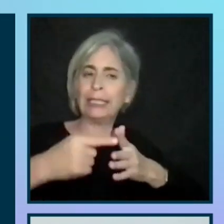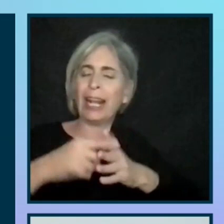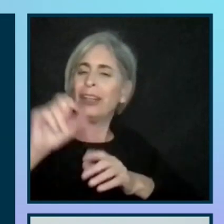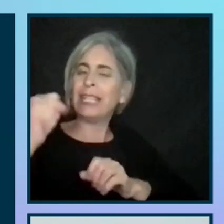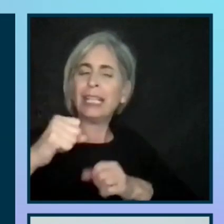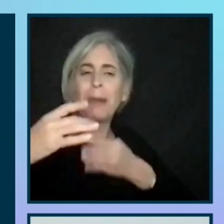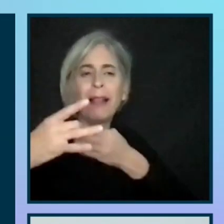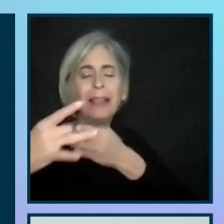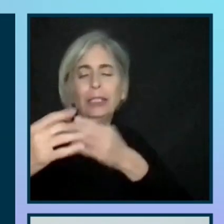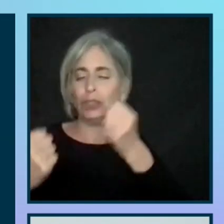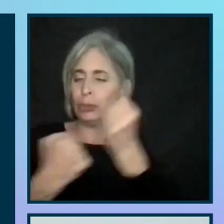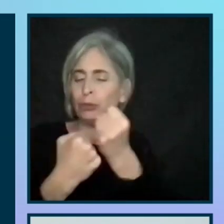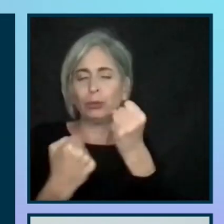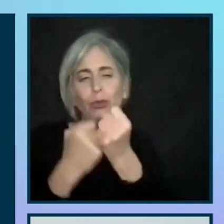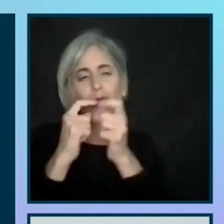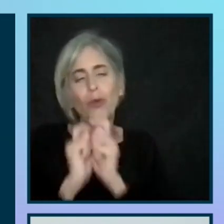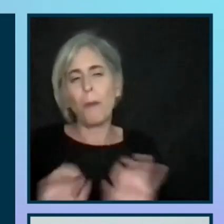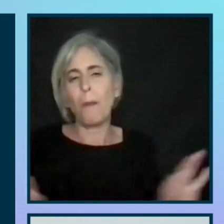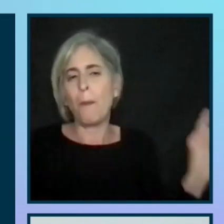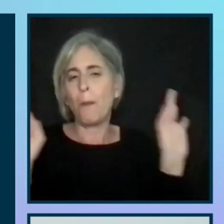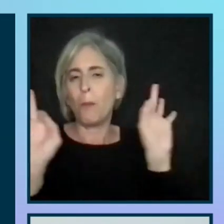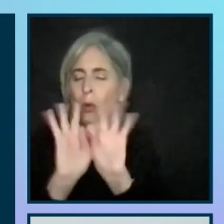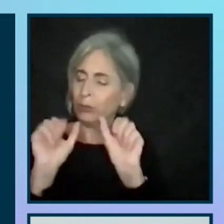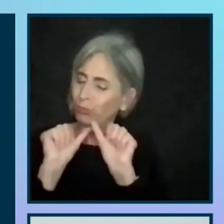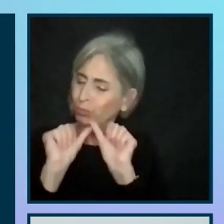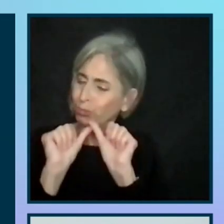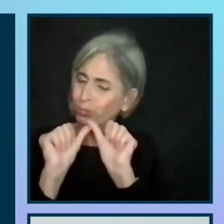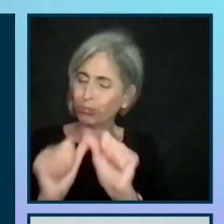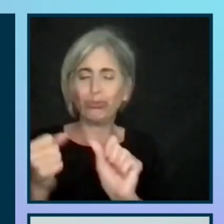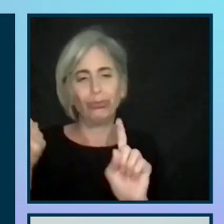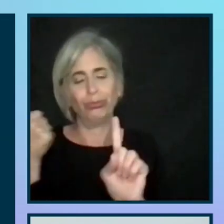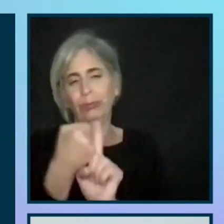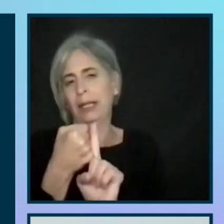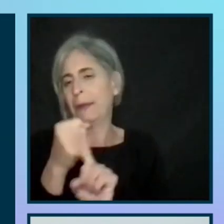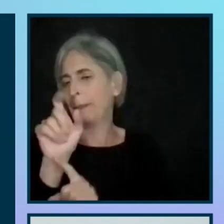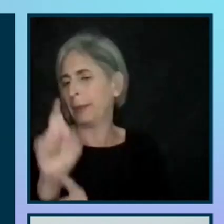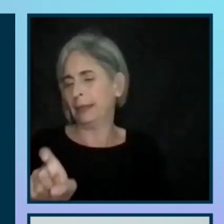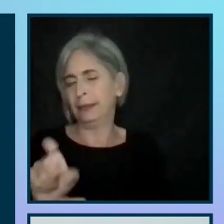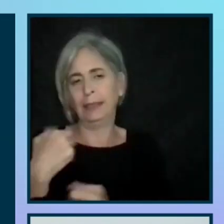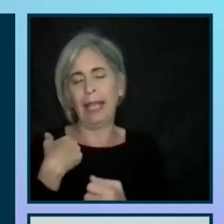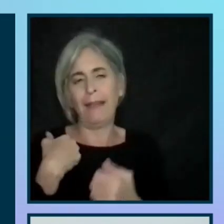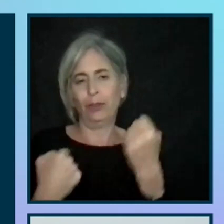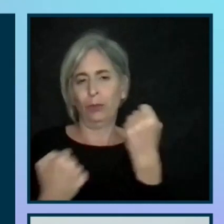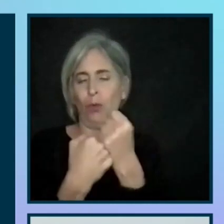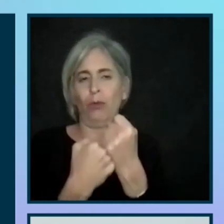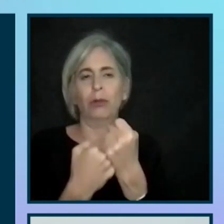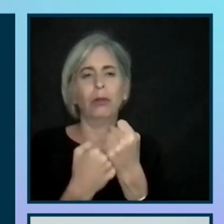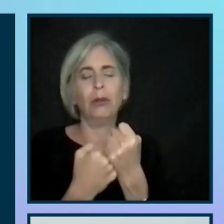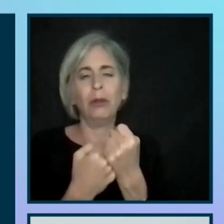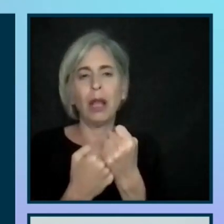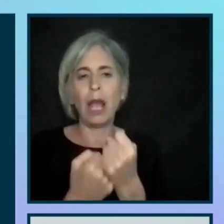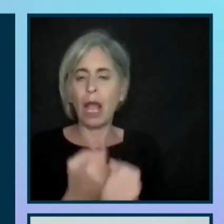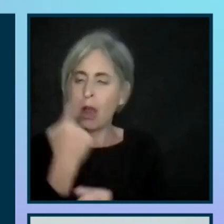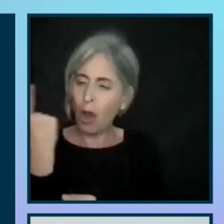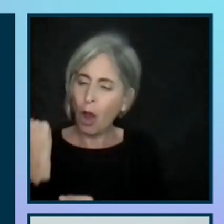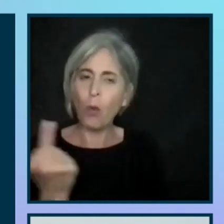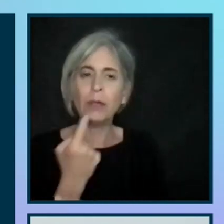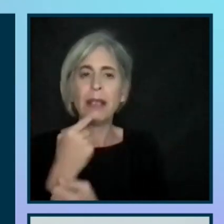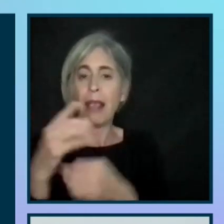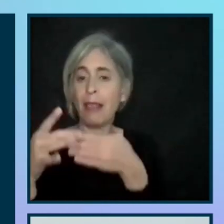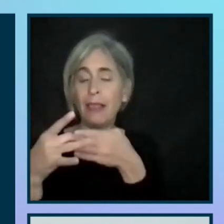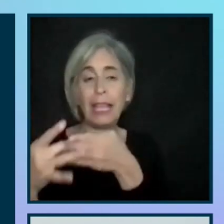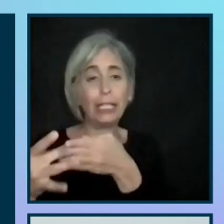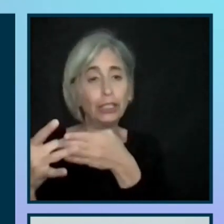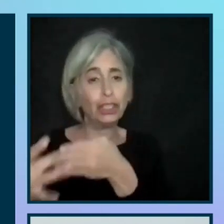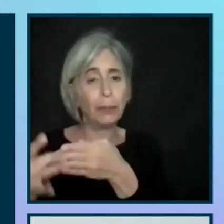is important to make a lasting and significant impact. And I've always seen that leadership is likely